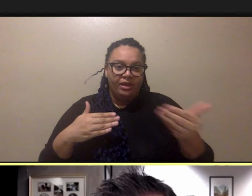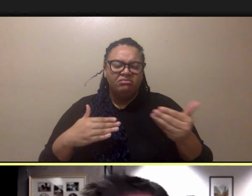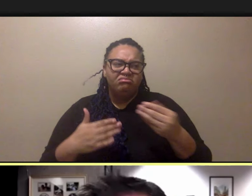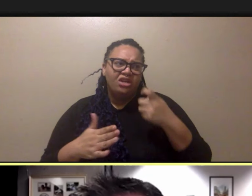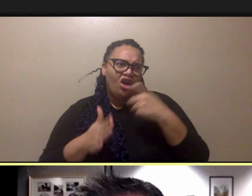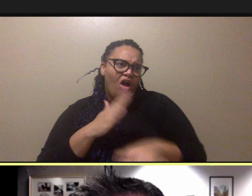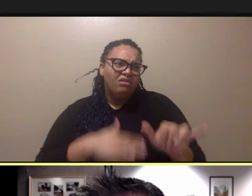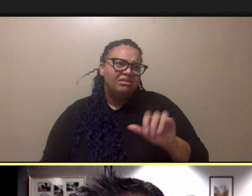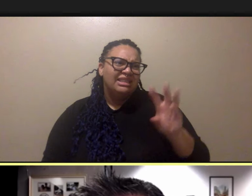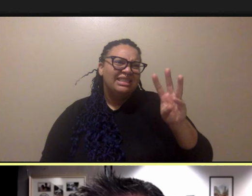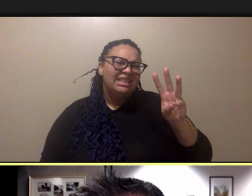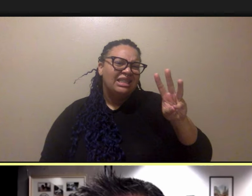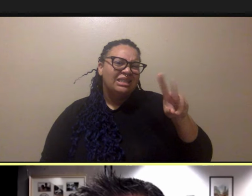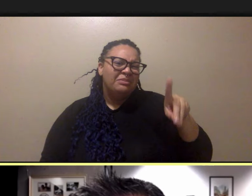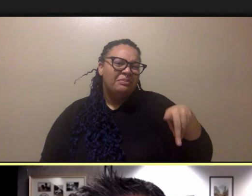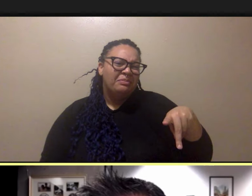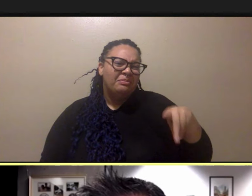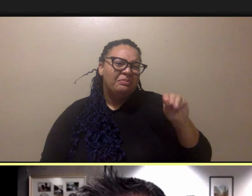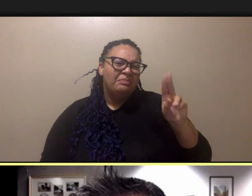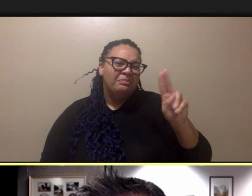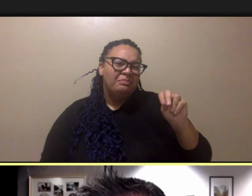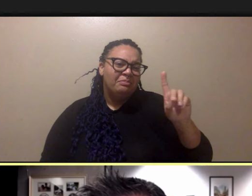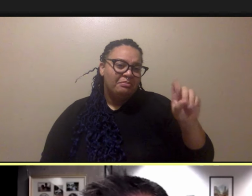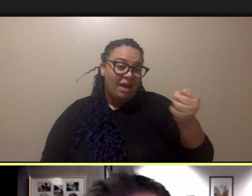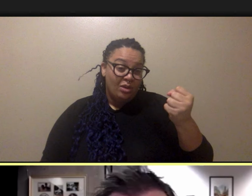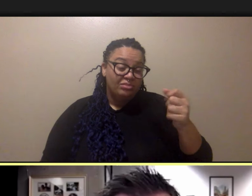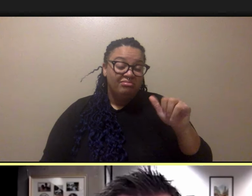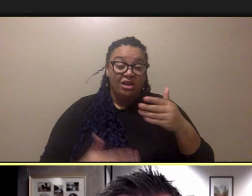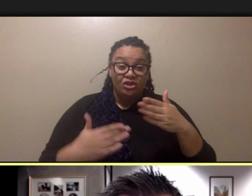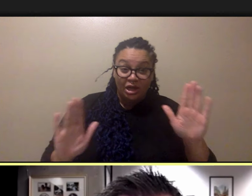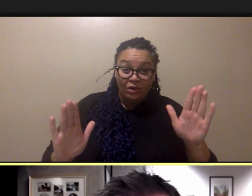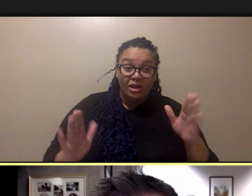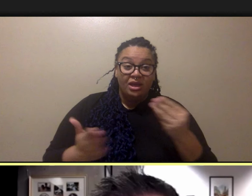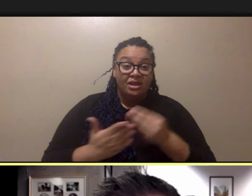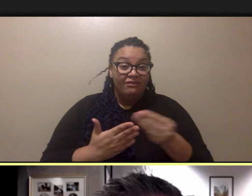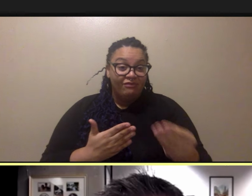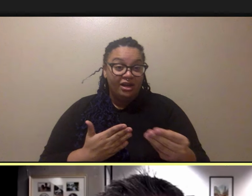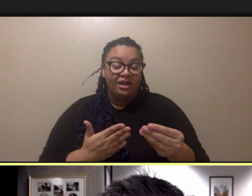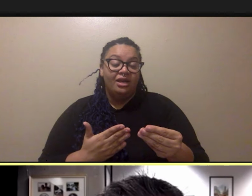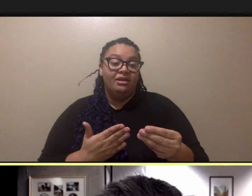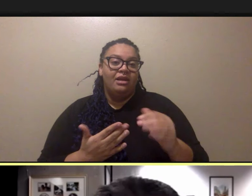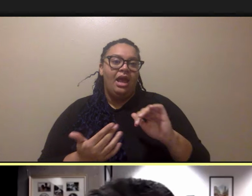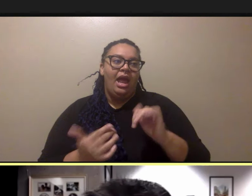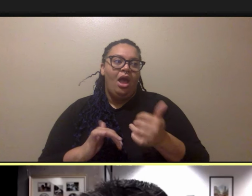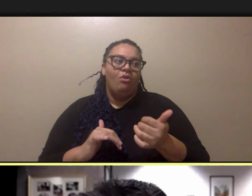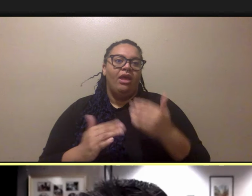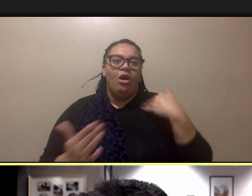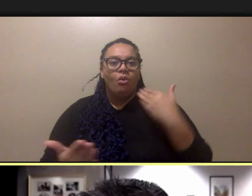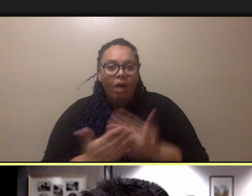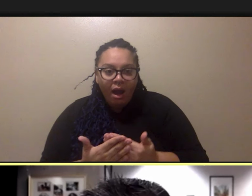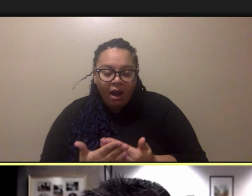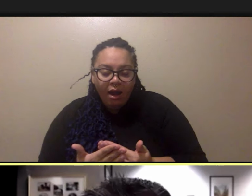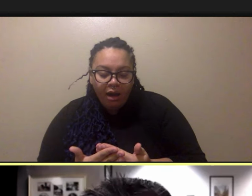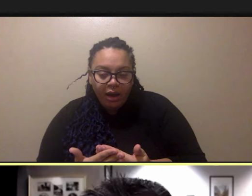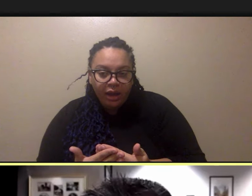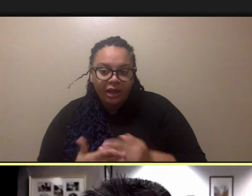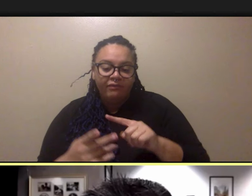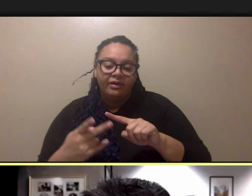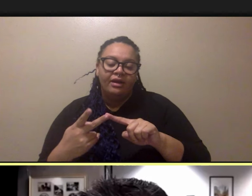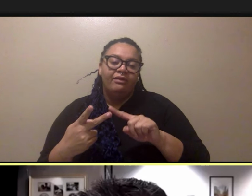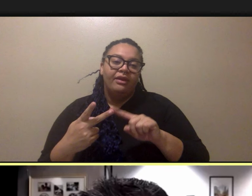£6. And that generally funded the passage on whatever ship they went on. And then you got their labor